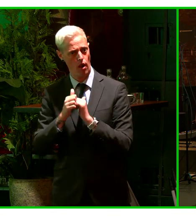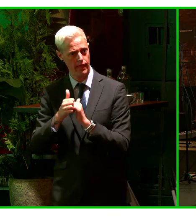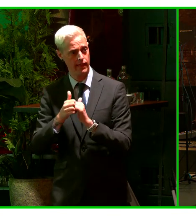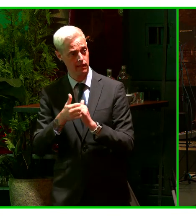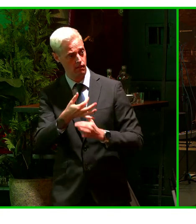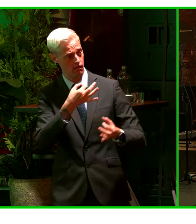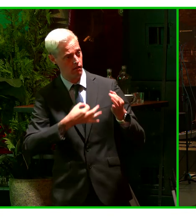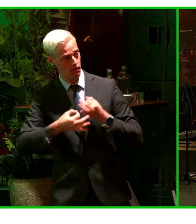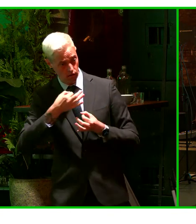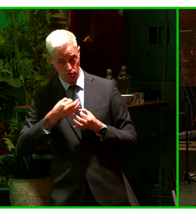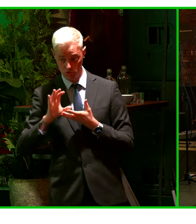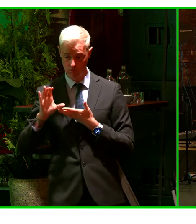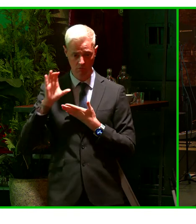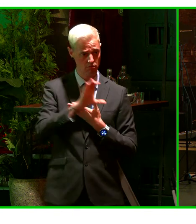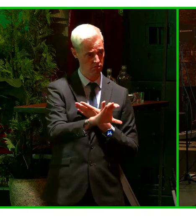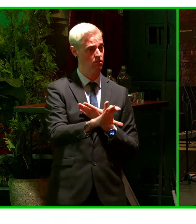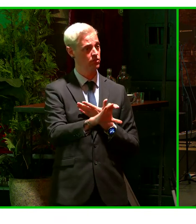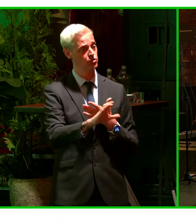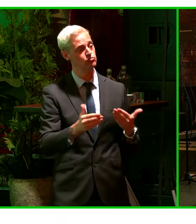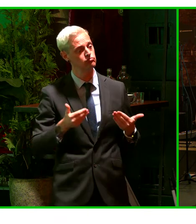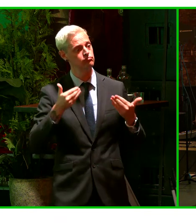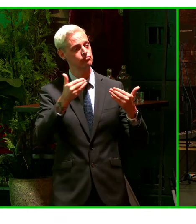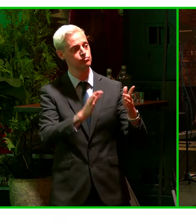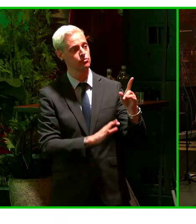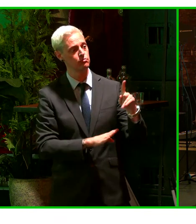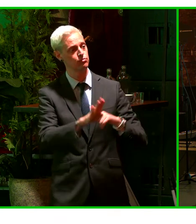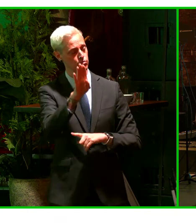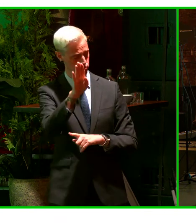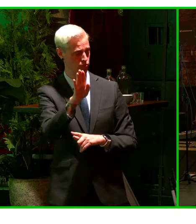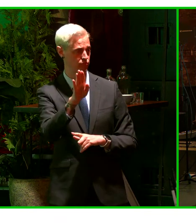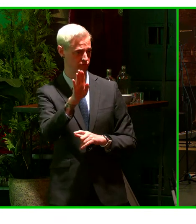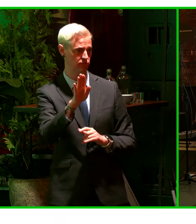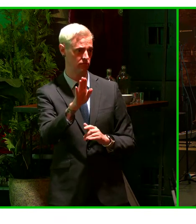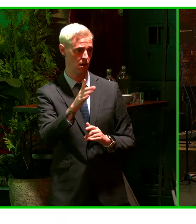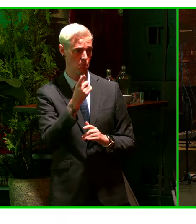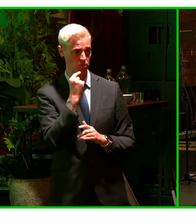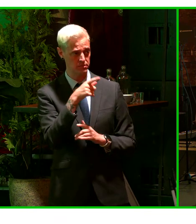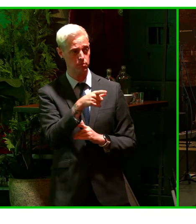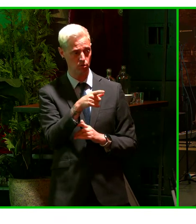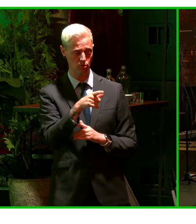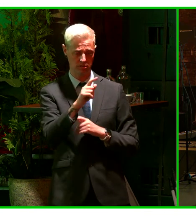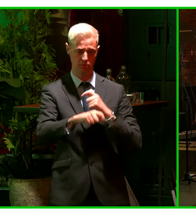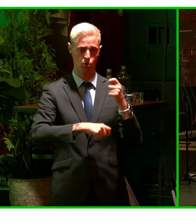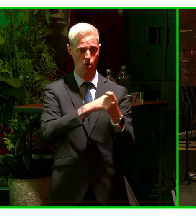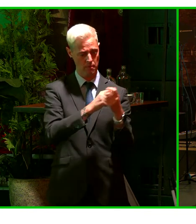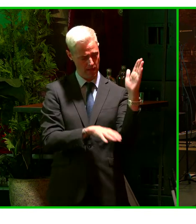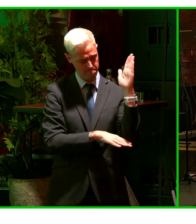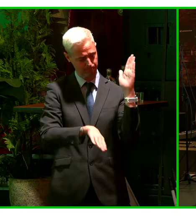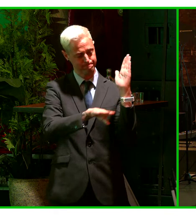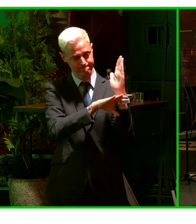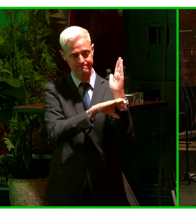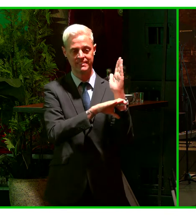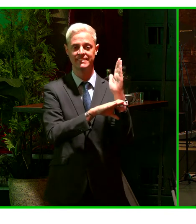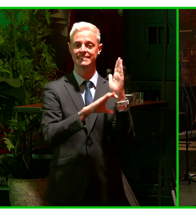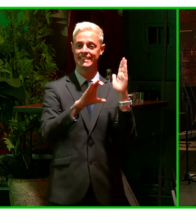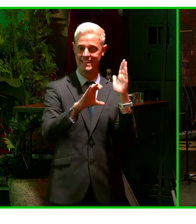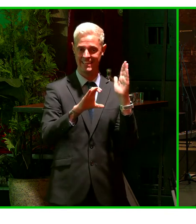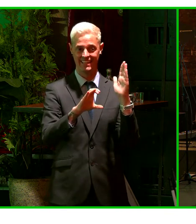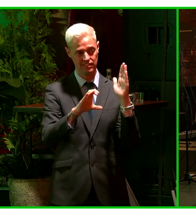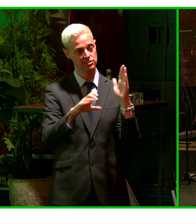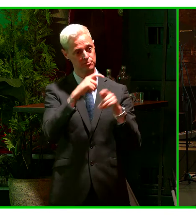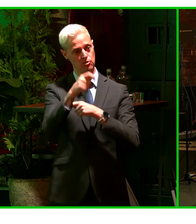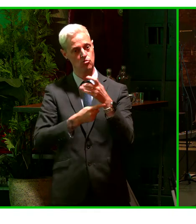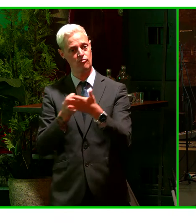the money is there to help you move your stock into that Band C area that Tim was talking